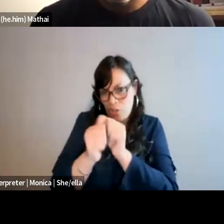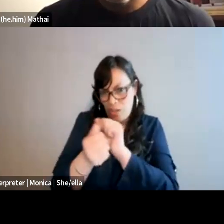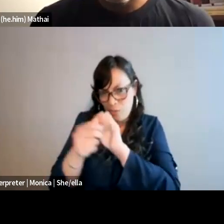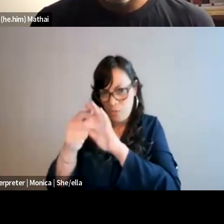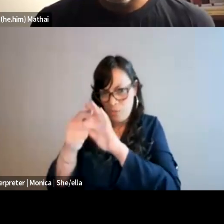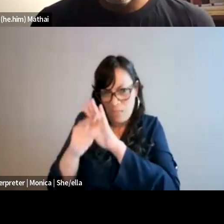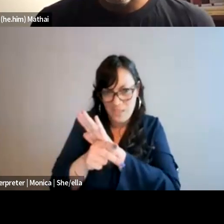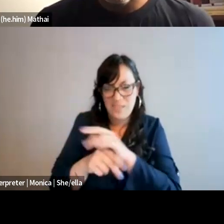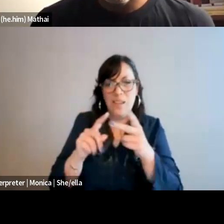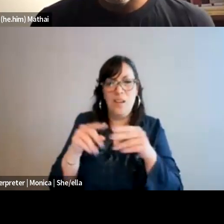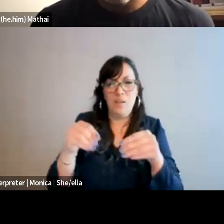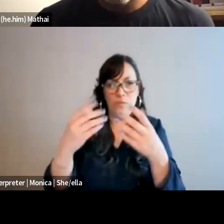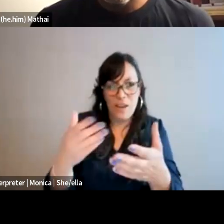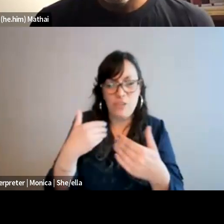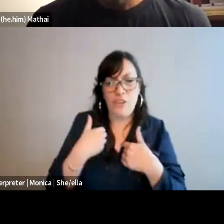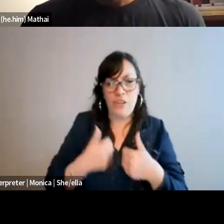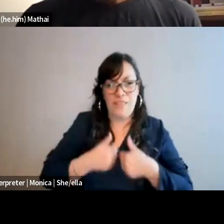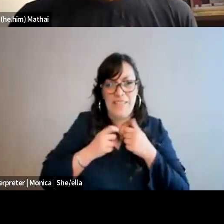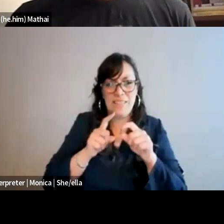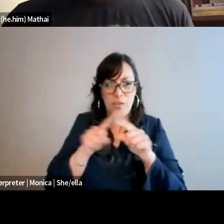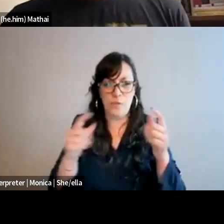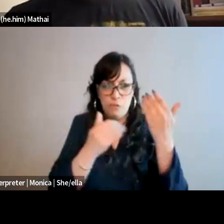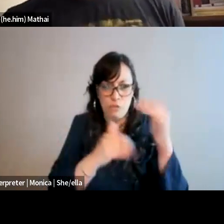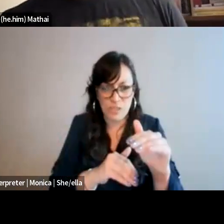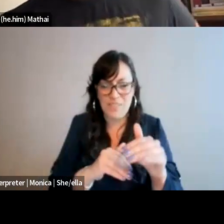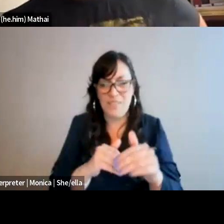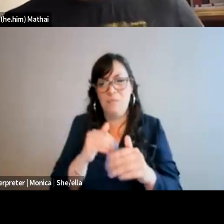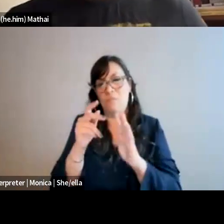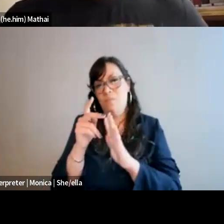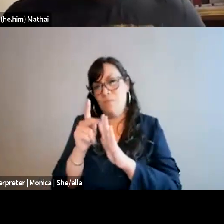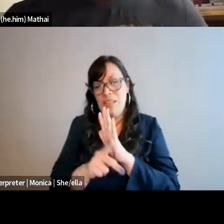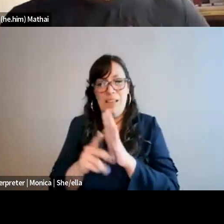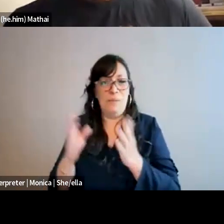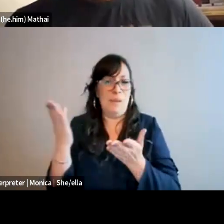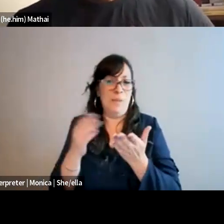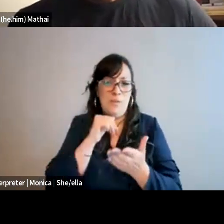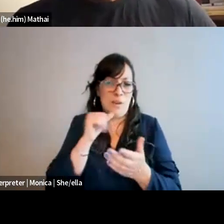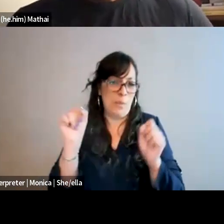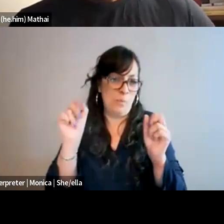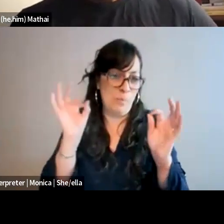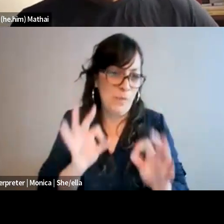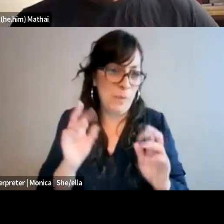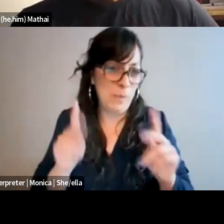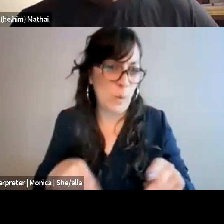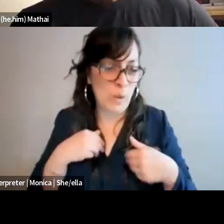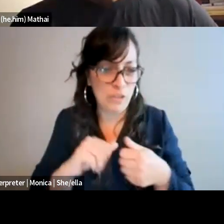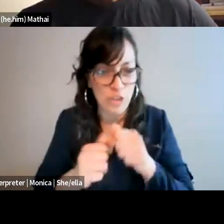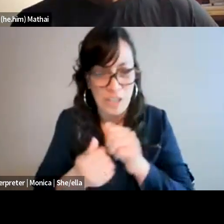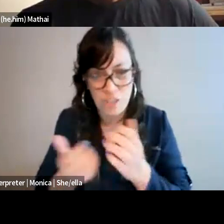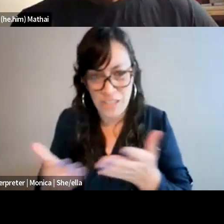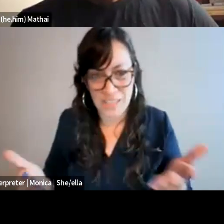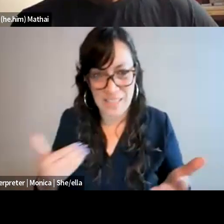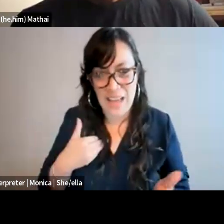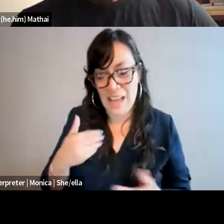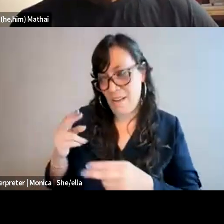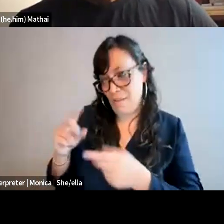Providers are living in different restrictive situations. Maybe they are not the ones who can change certain things, but I had a good friend, Jess Stolman Rainey, said,